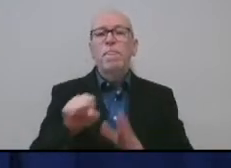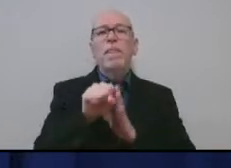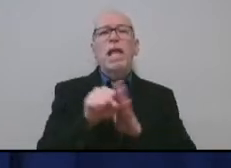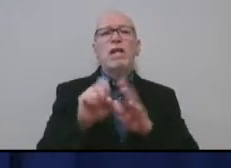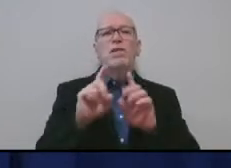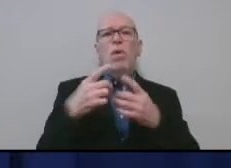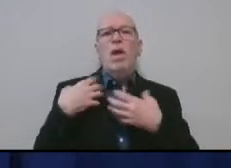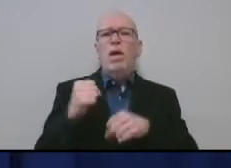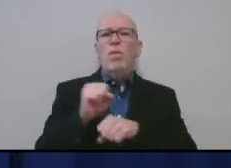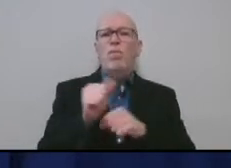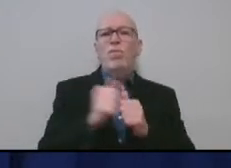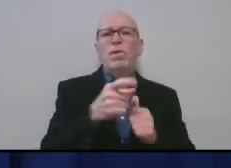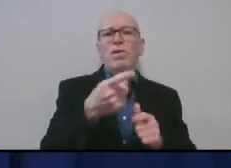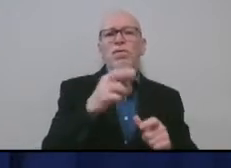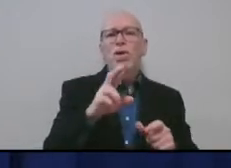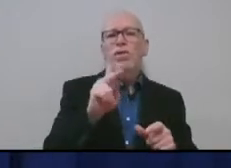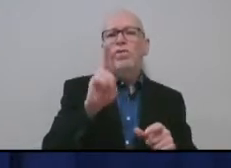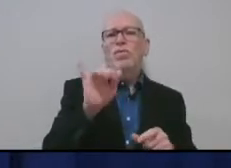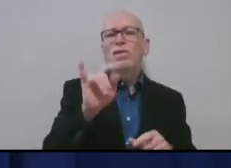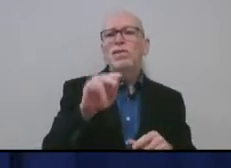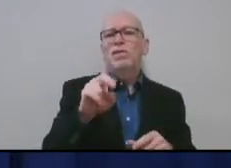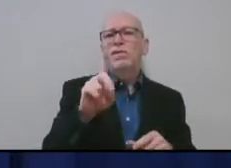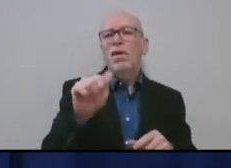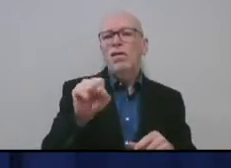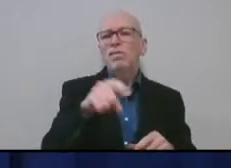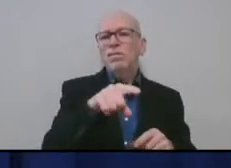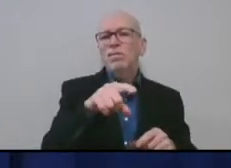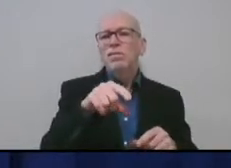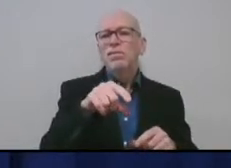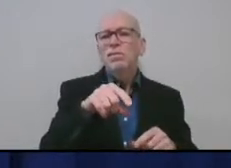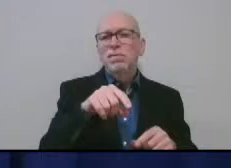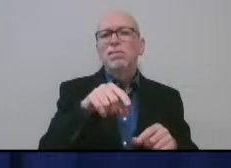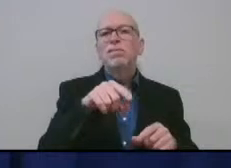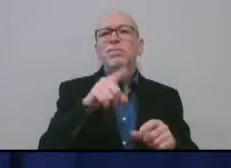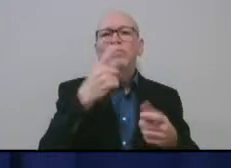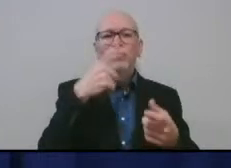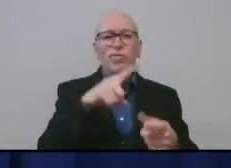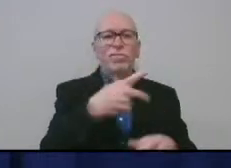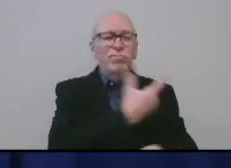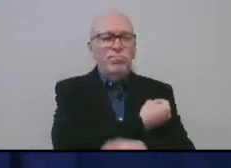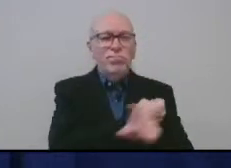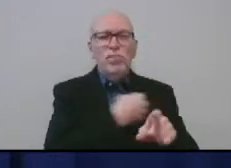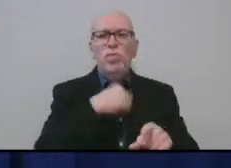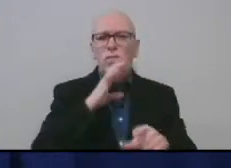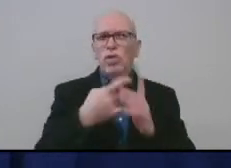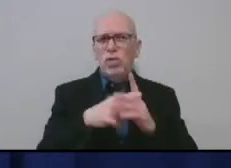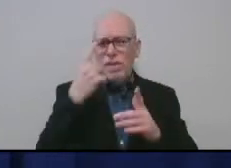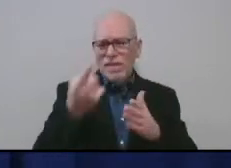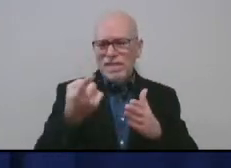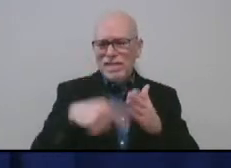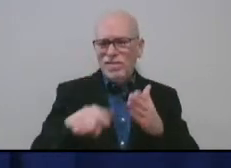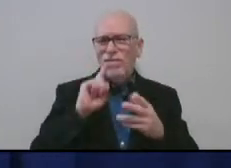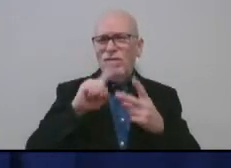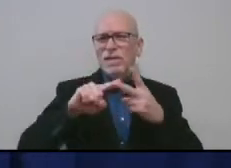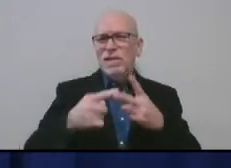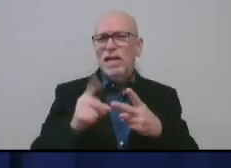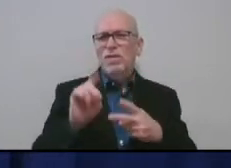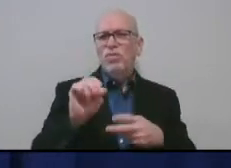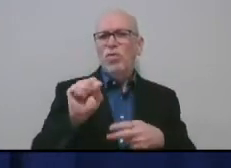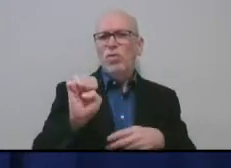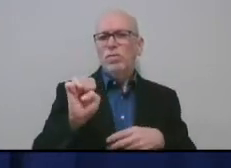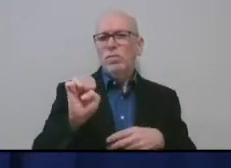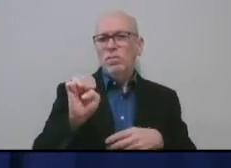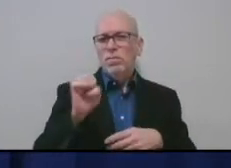Dr. Kristen Doss to accomplish that, and we'll actually be starting, I think, back this next week for the second doses for those